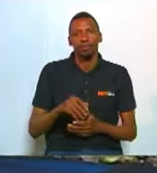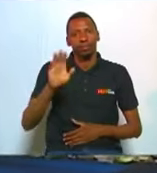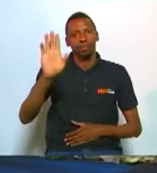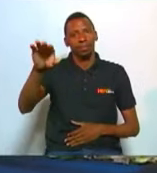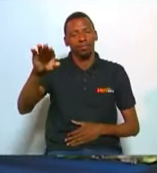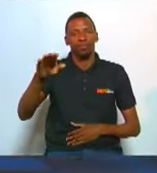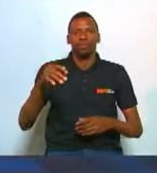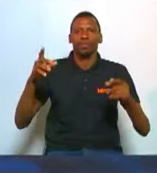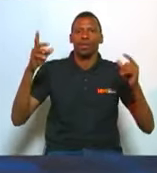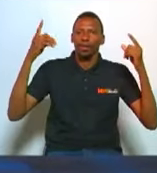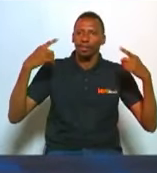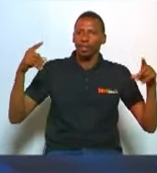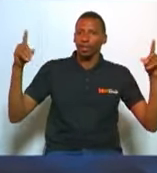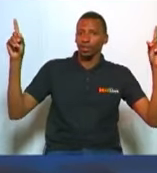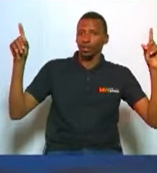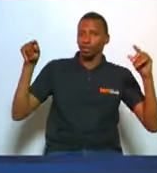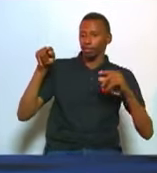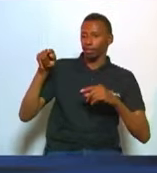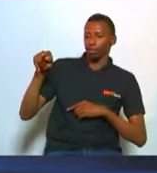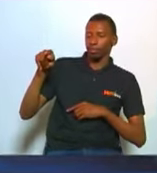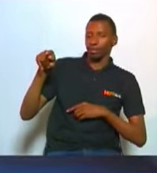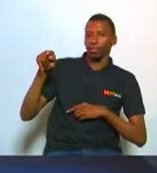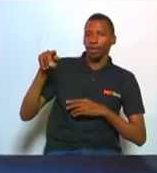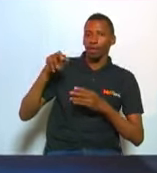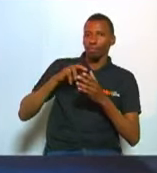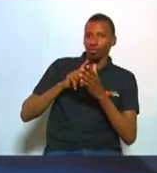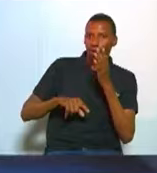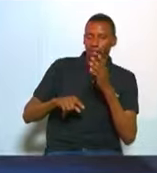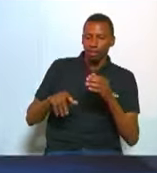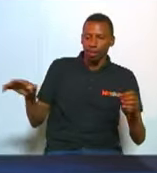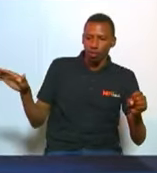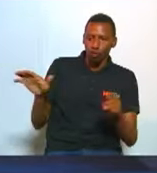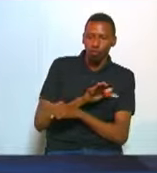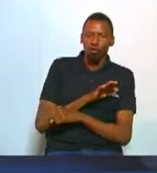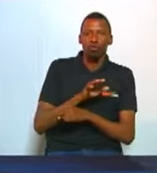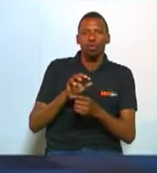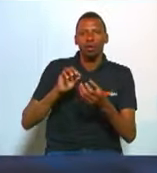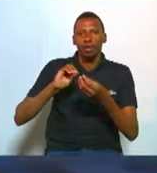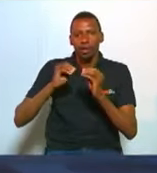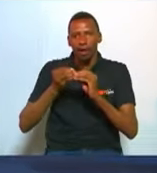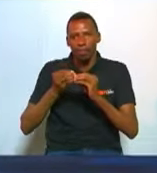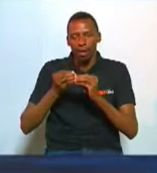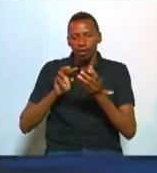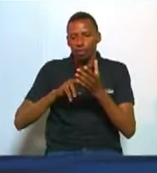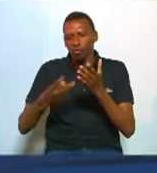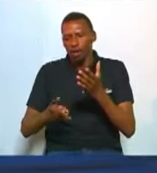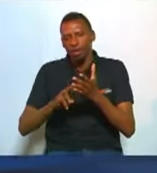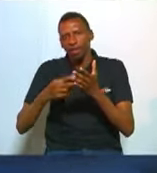success is the total number of several failures.